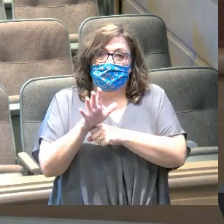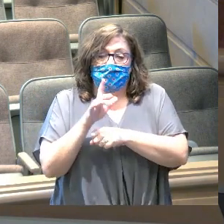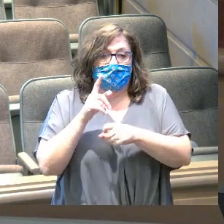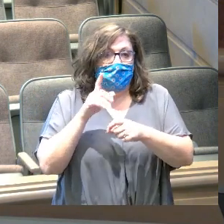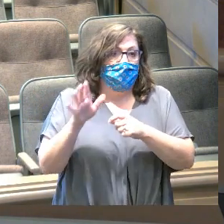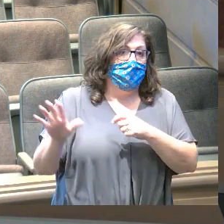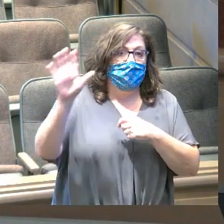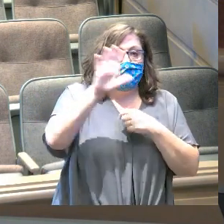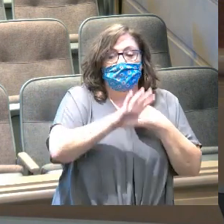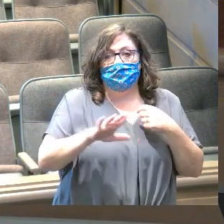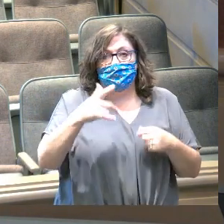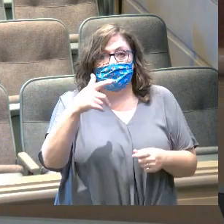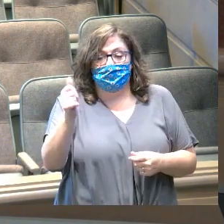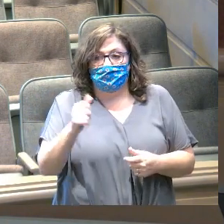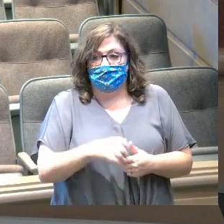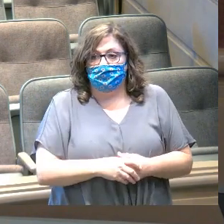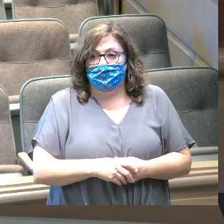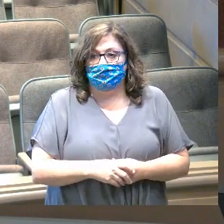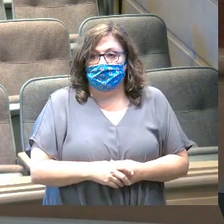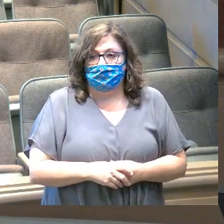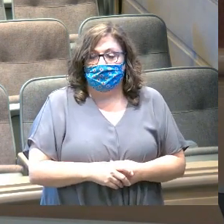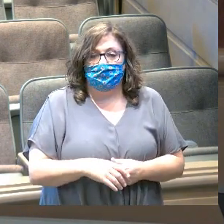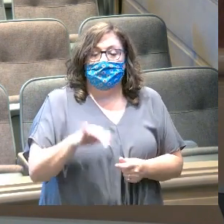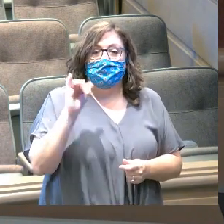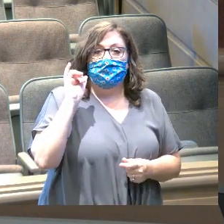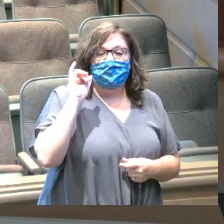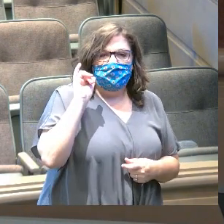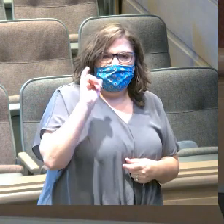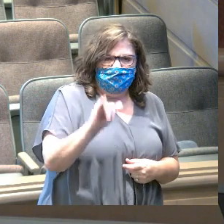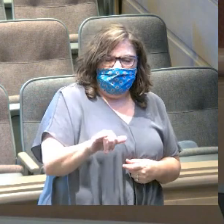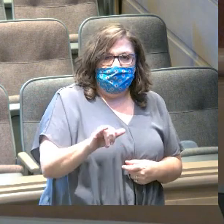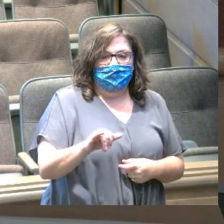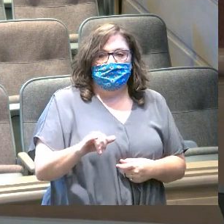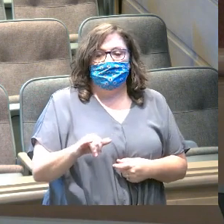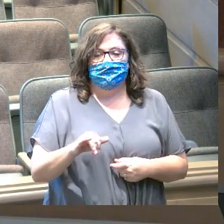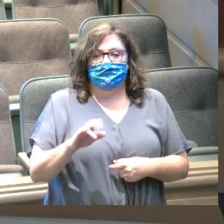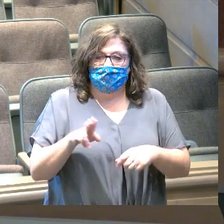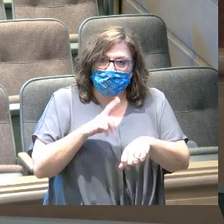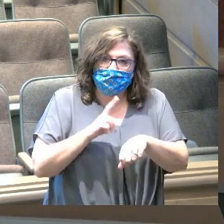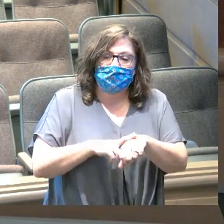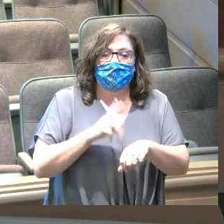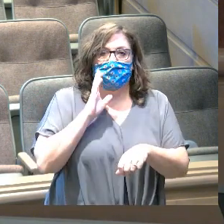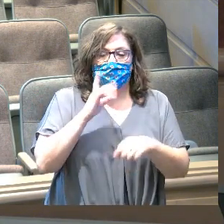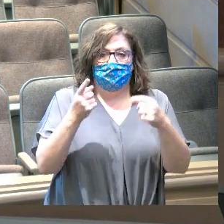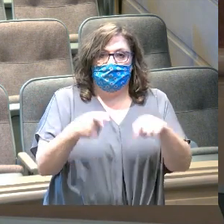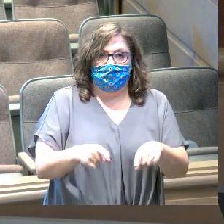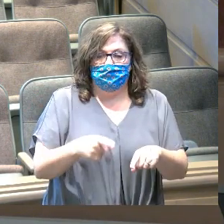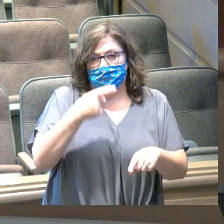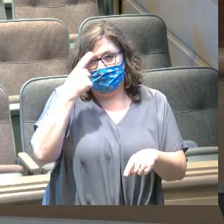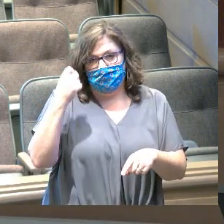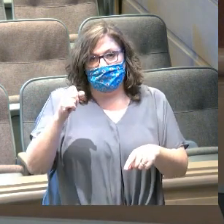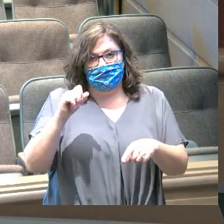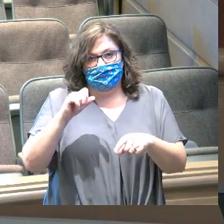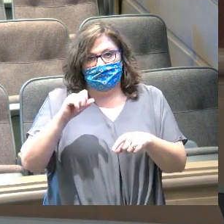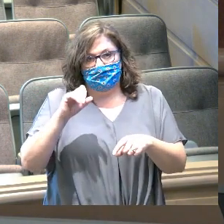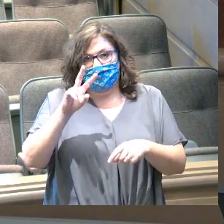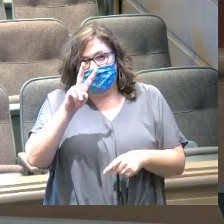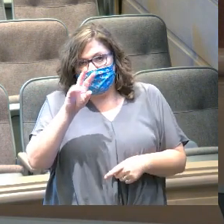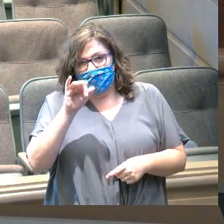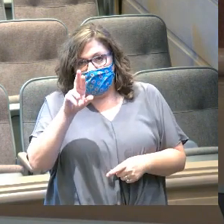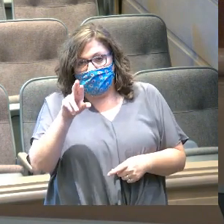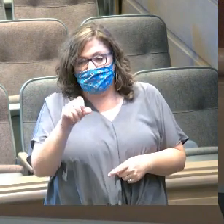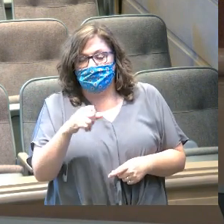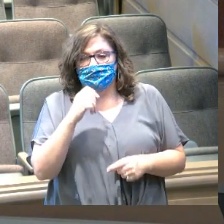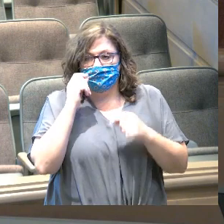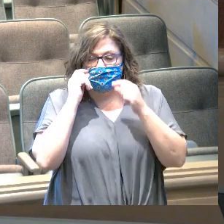the region, across the globe. That is the nature of this virus. What we can do is